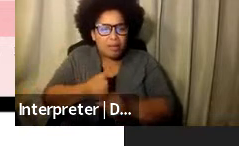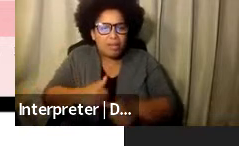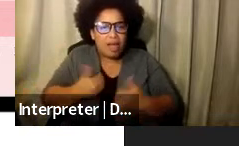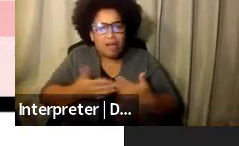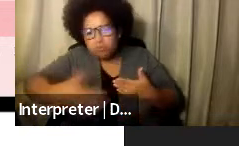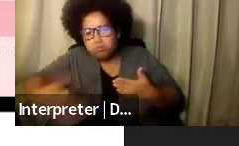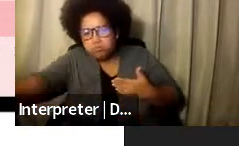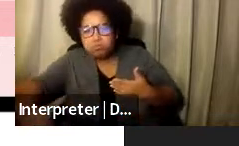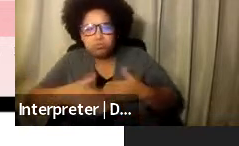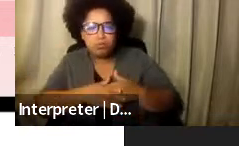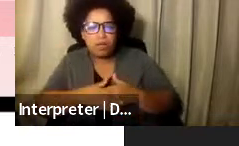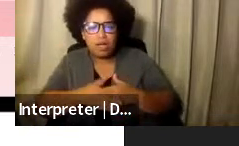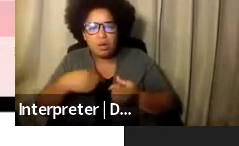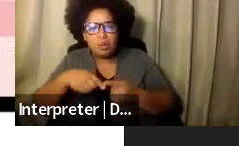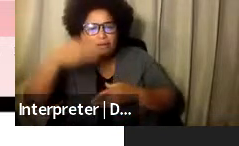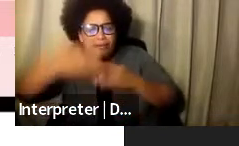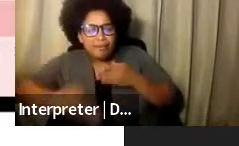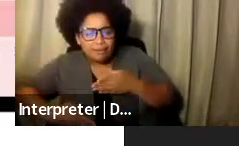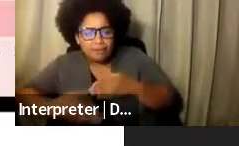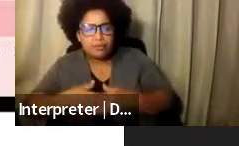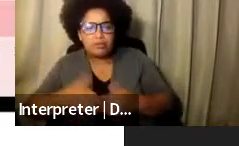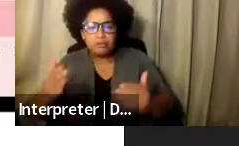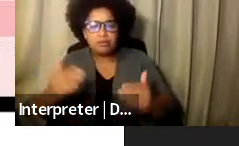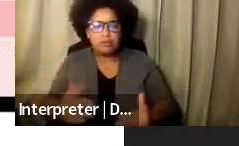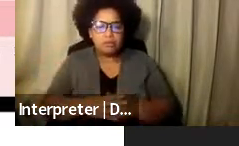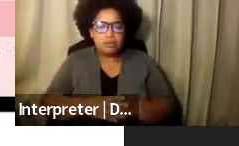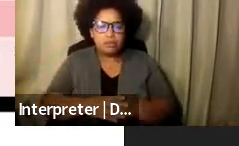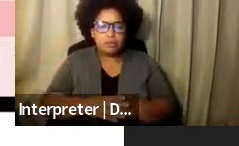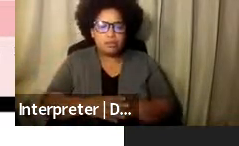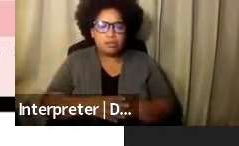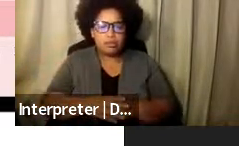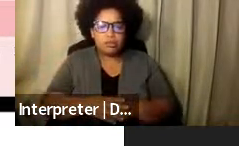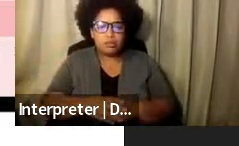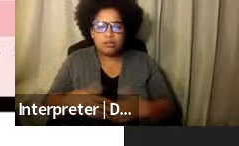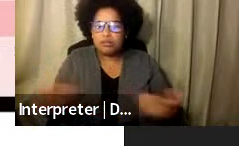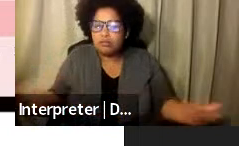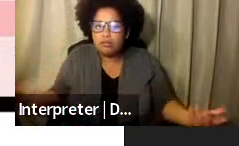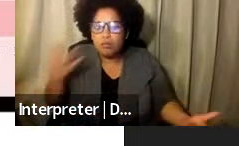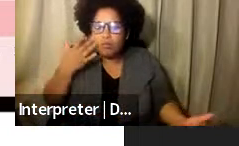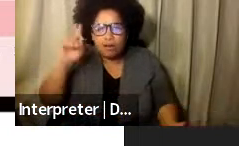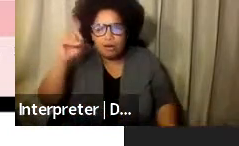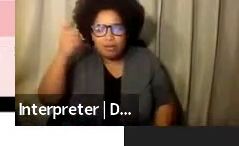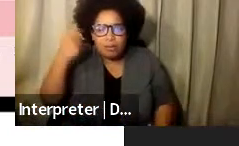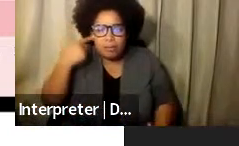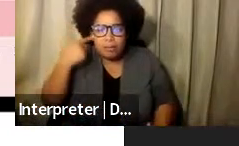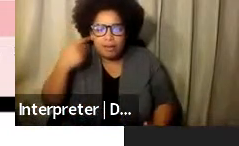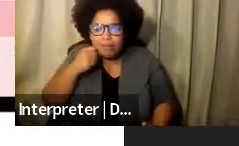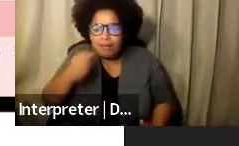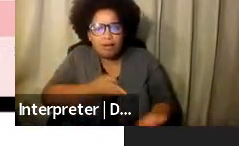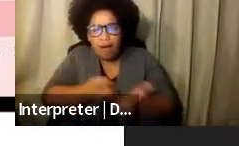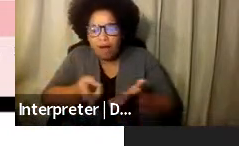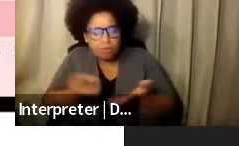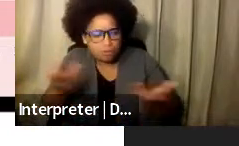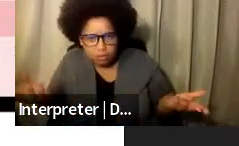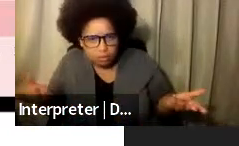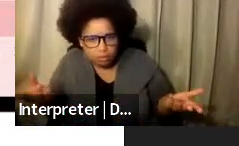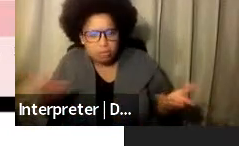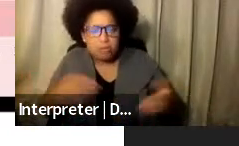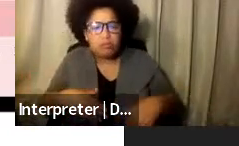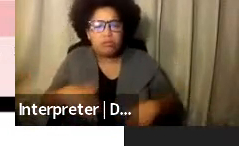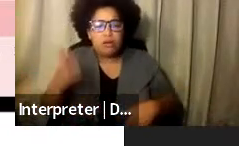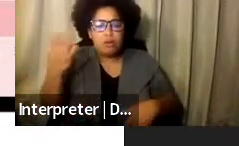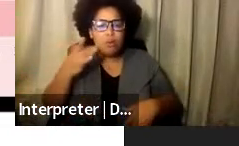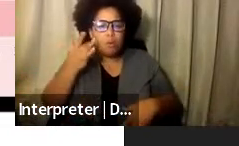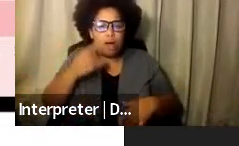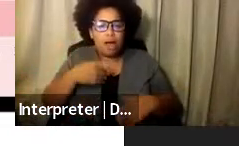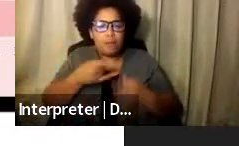going forward? And when is it going to end? Some were questioning, why is the government not being honest? Why isn't the